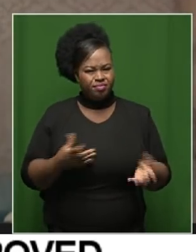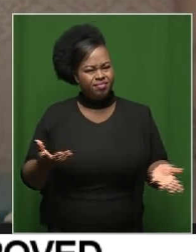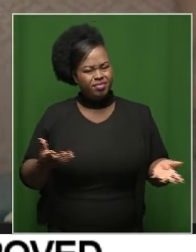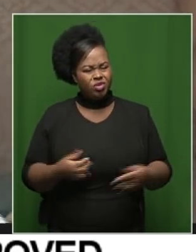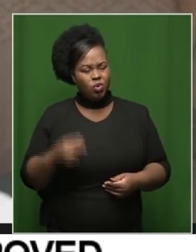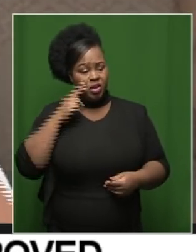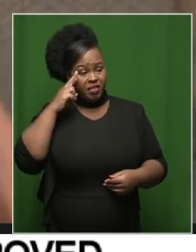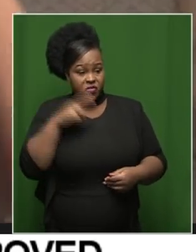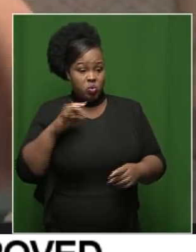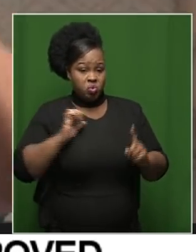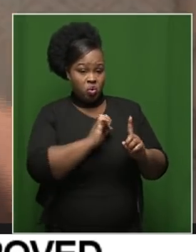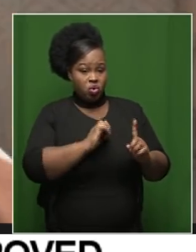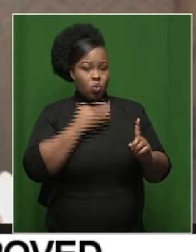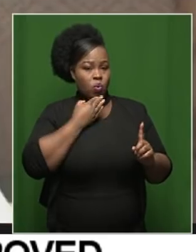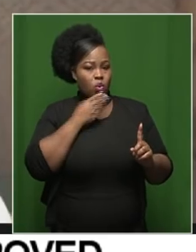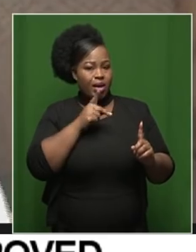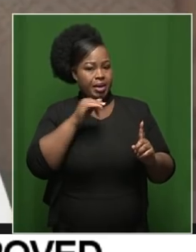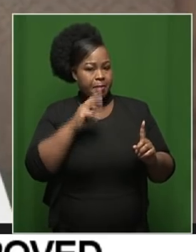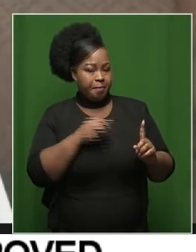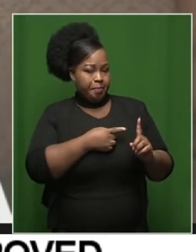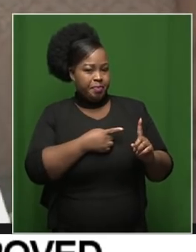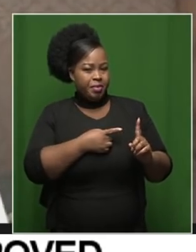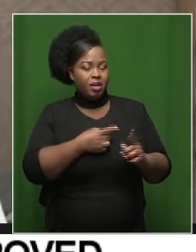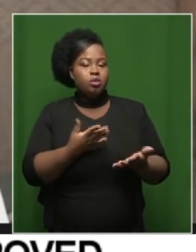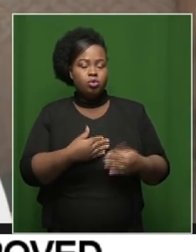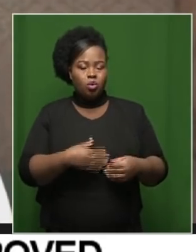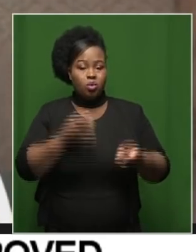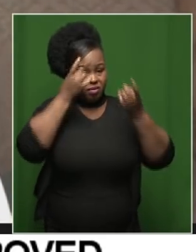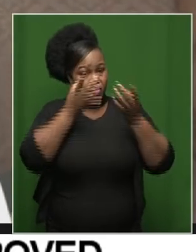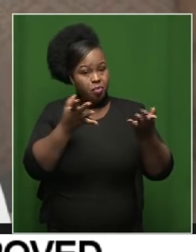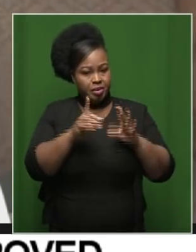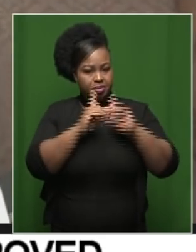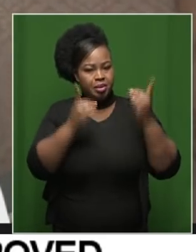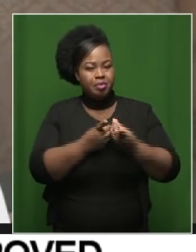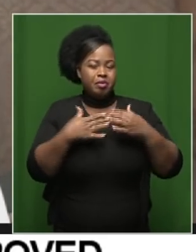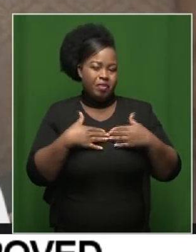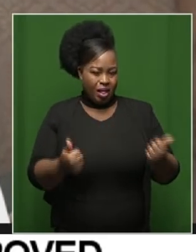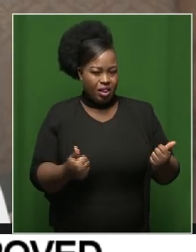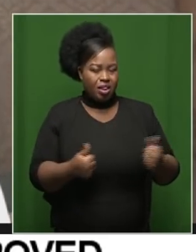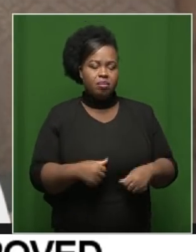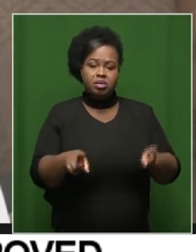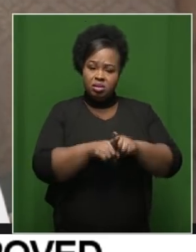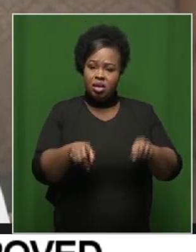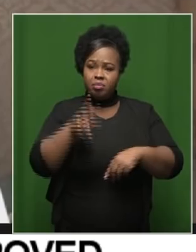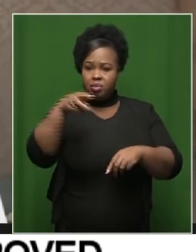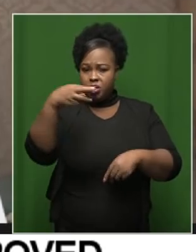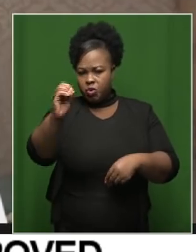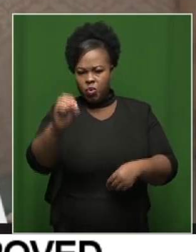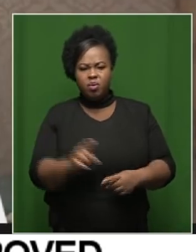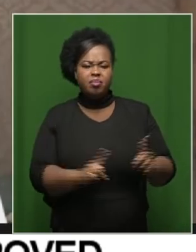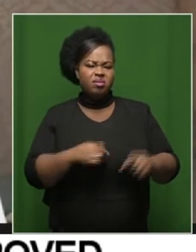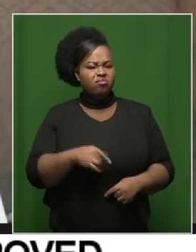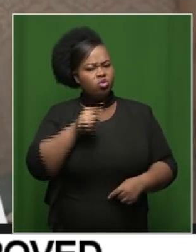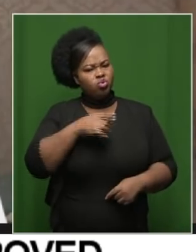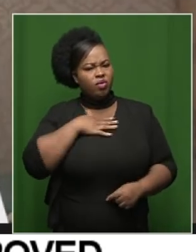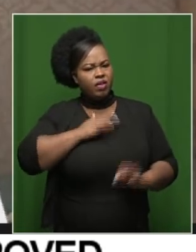His views are obviously shared through the Department of Health and even the World Health Organization. Perhaps give us